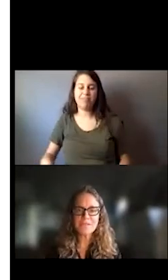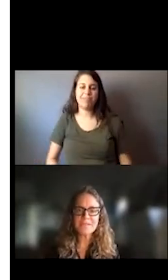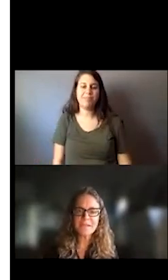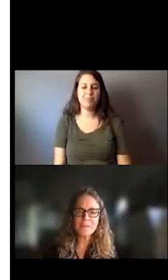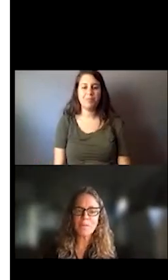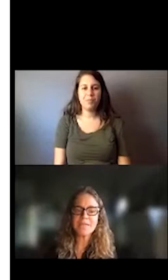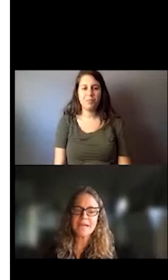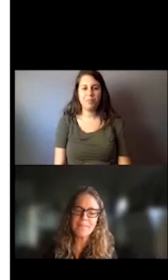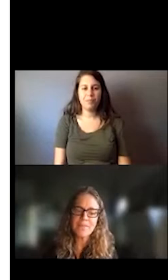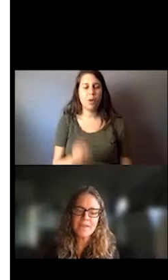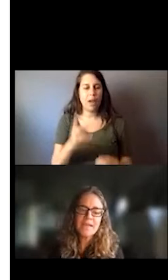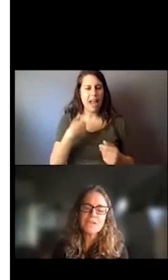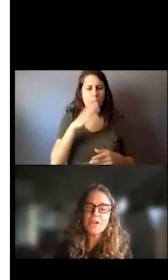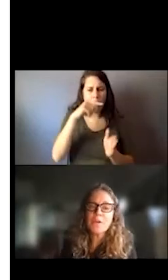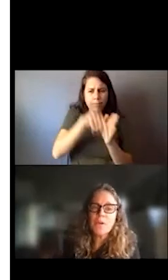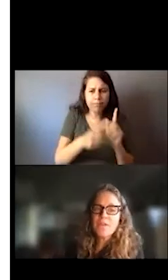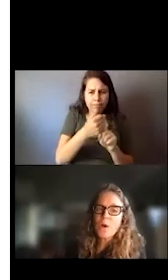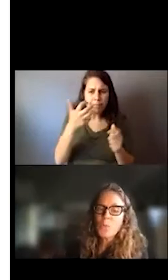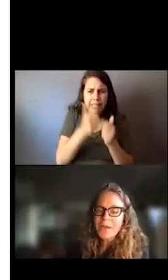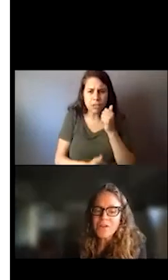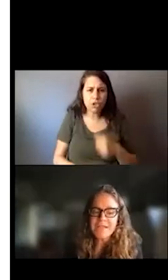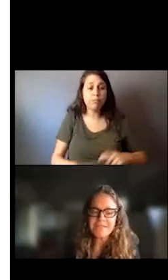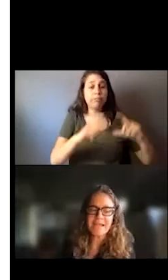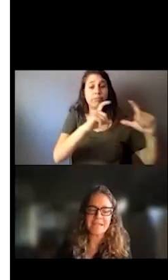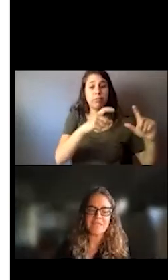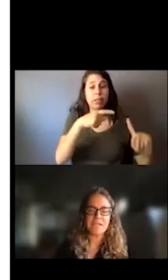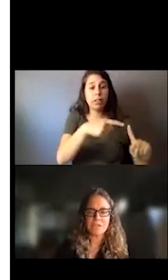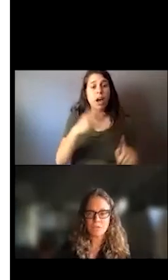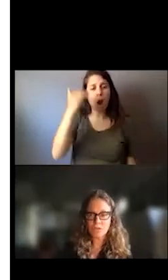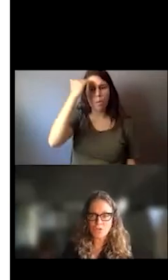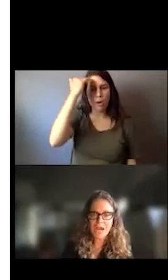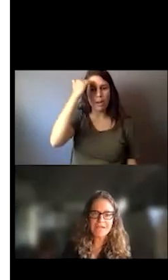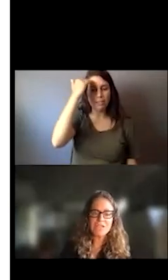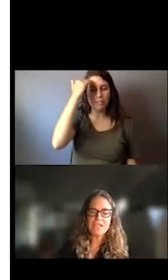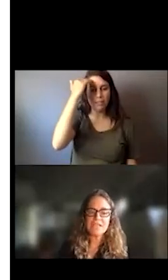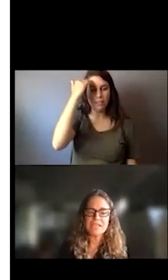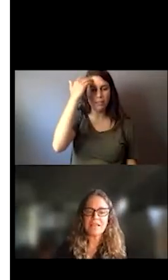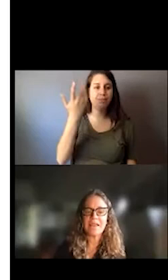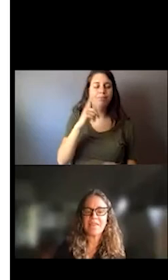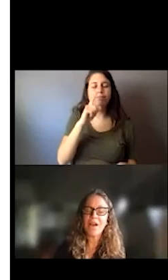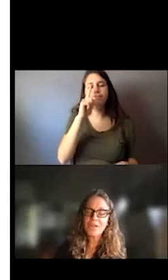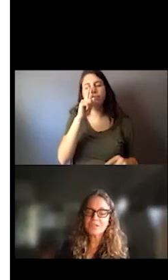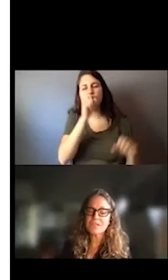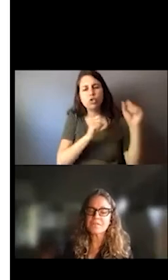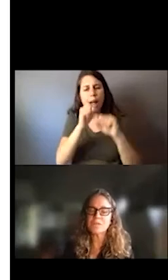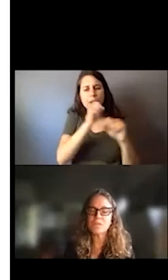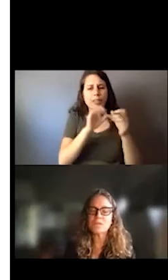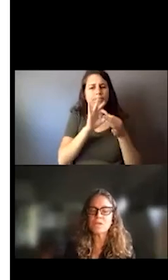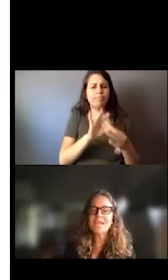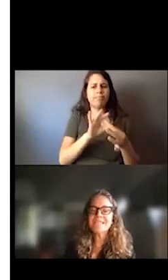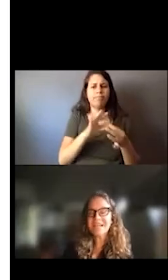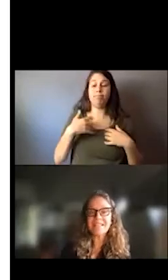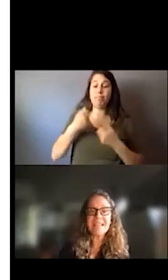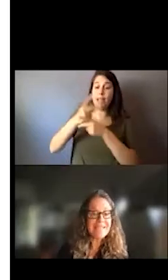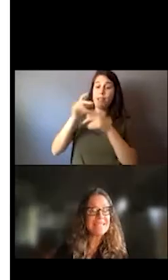let's march through these in a little bit more depth, starting with awareness activities or strategies that healthcare systems